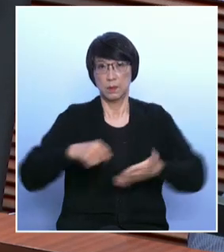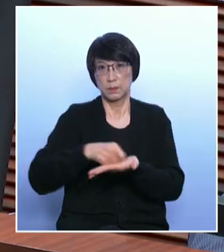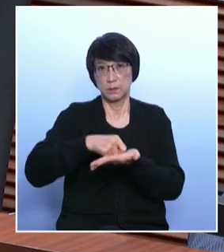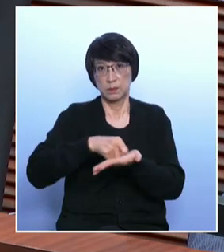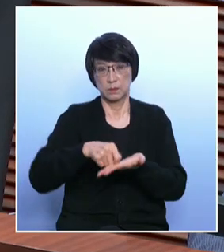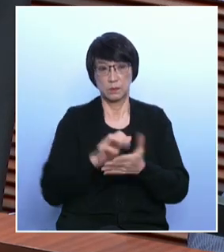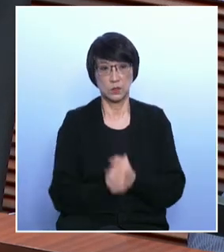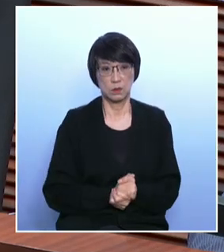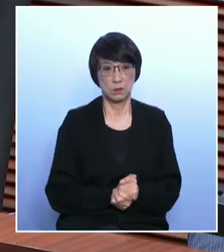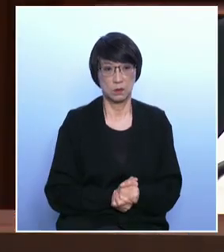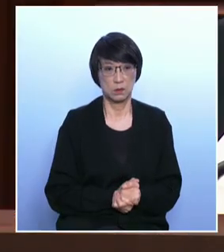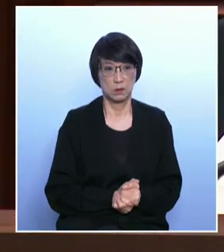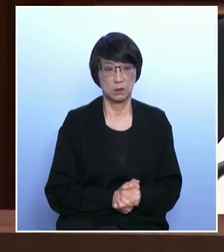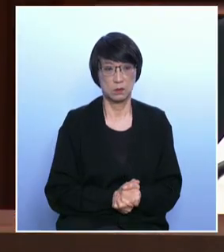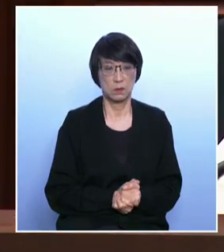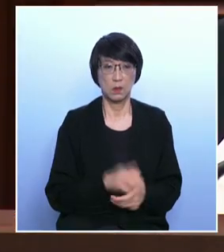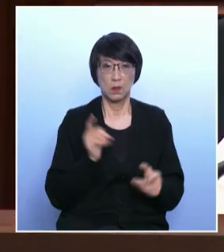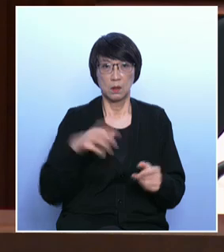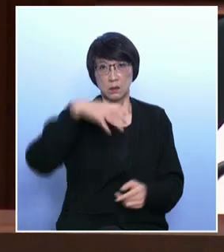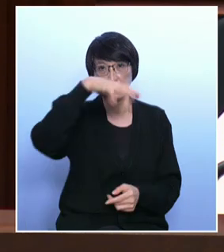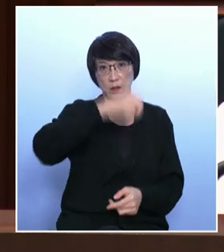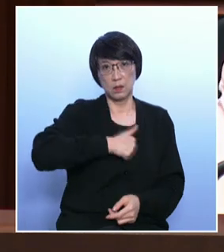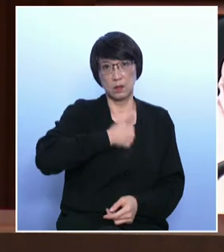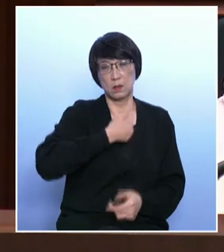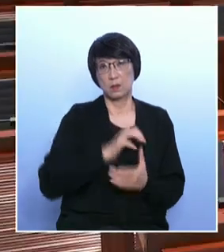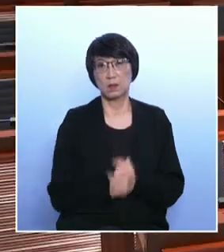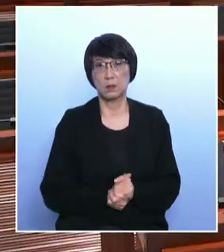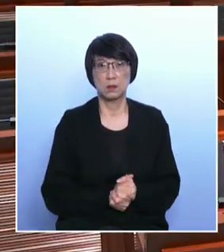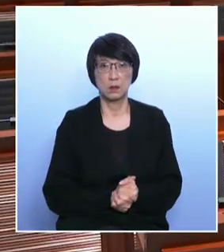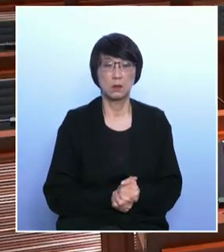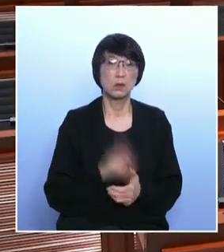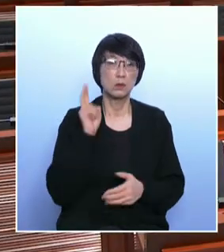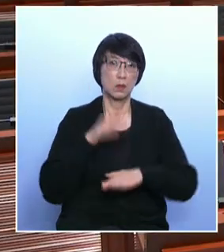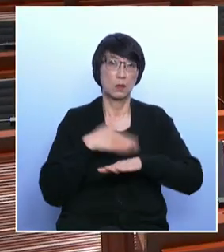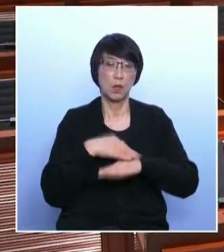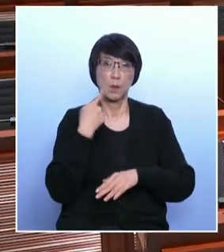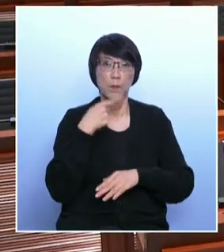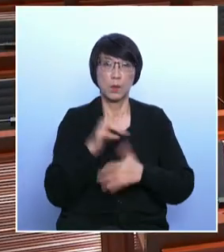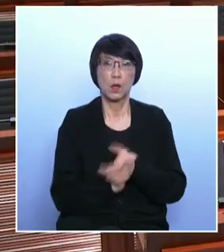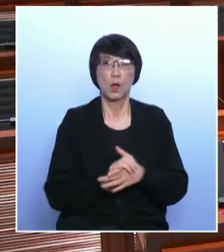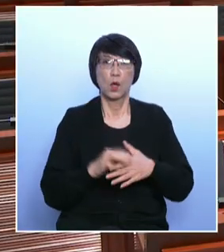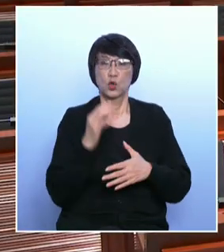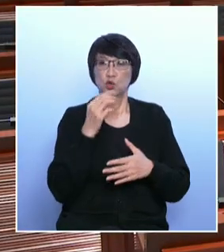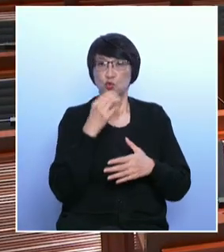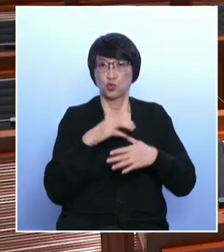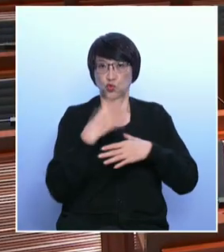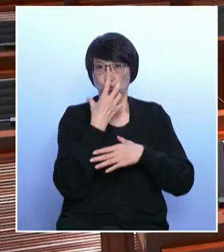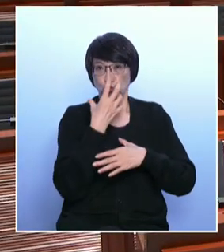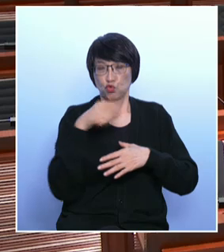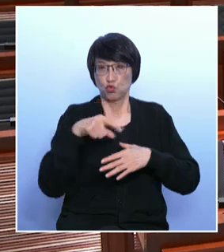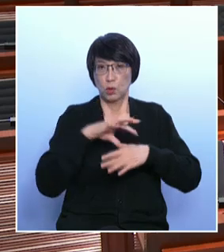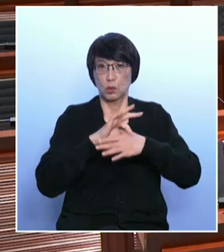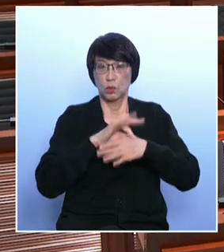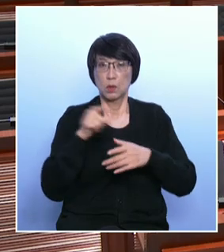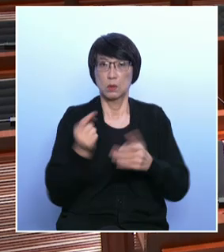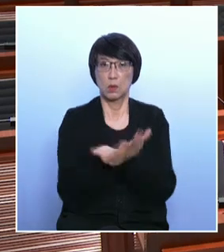Say, when I was a student, I looked for a table just at home. Is it that simple? No, it isn't that